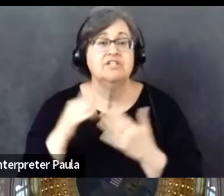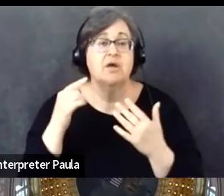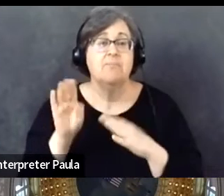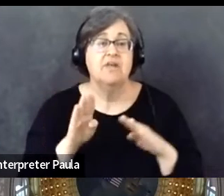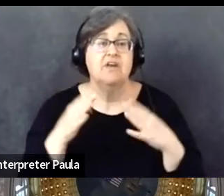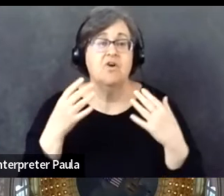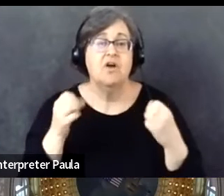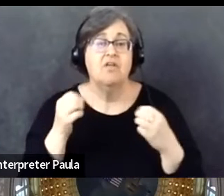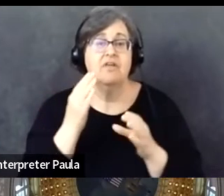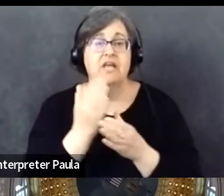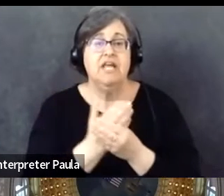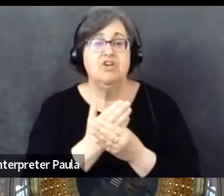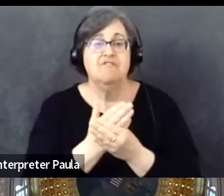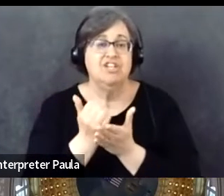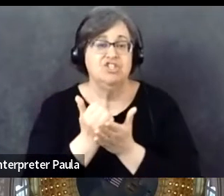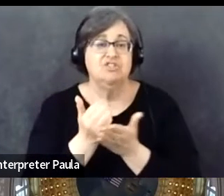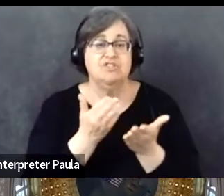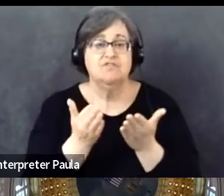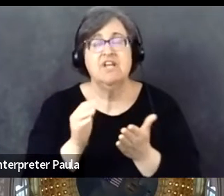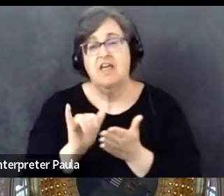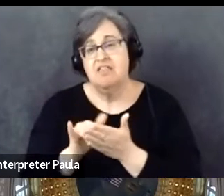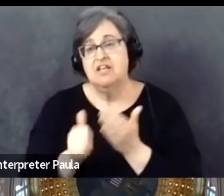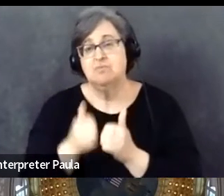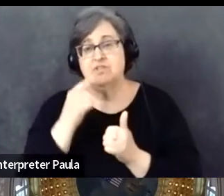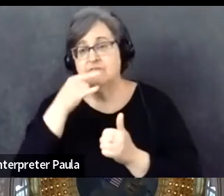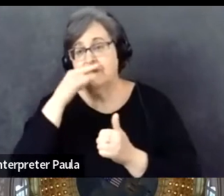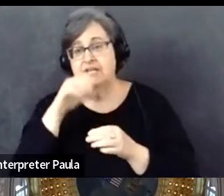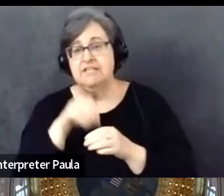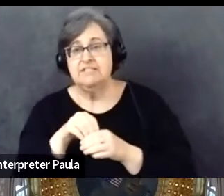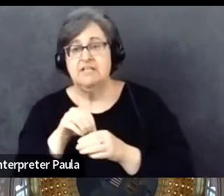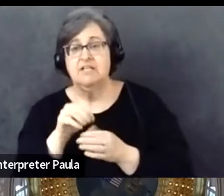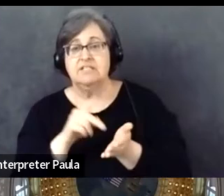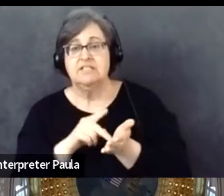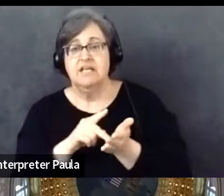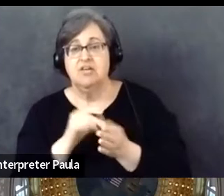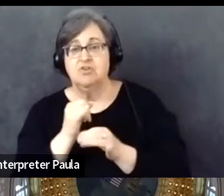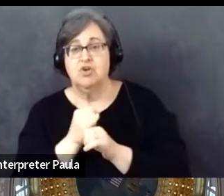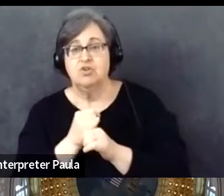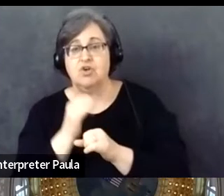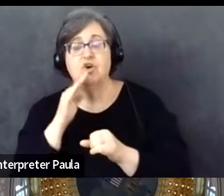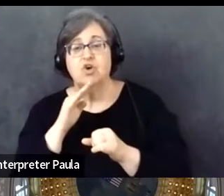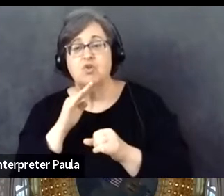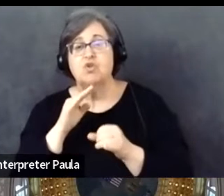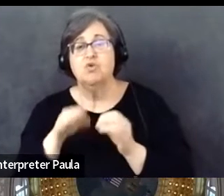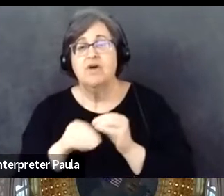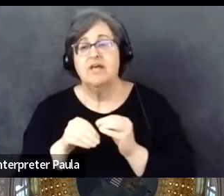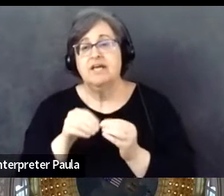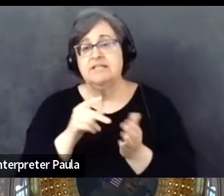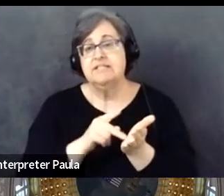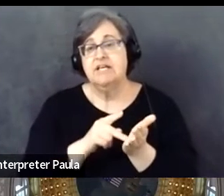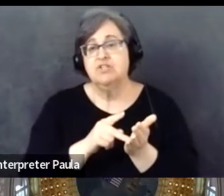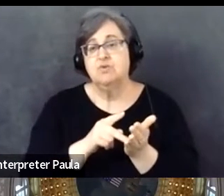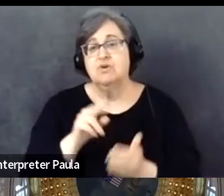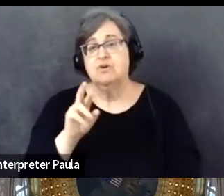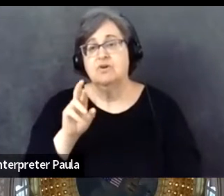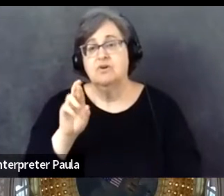but those reimbursement rates are going to be increased. They're adding psychiatric residencies, so they're going to add 2